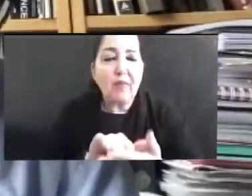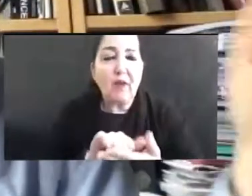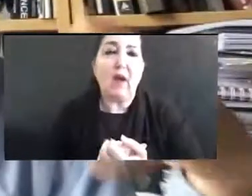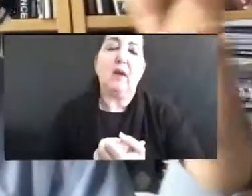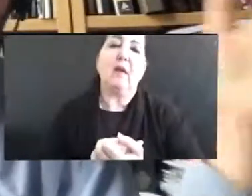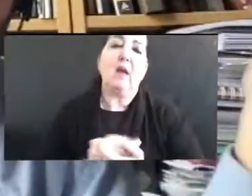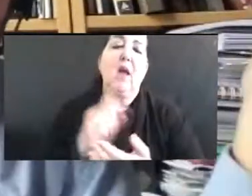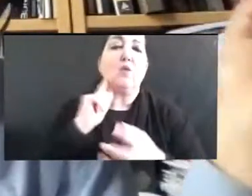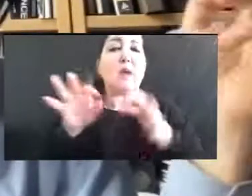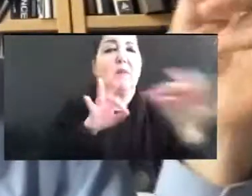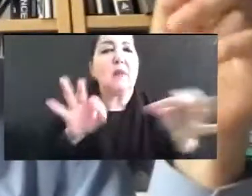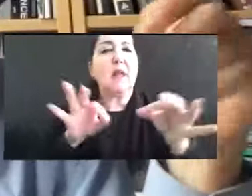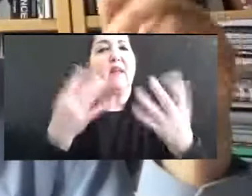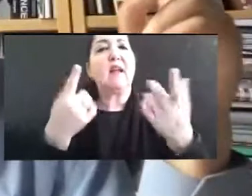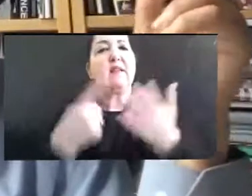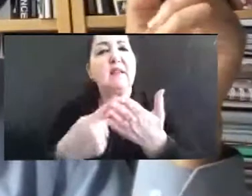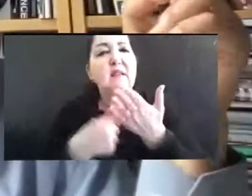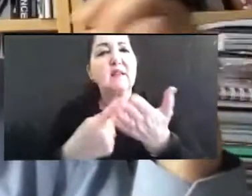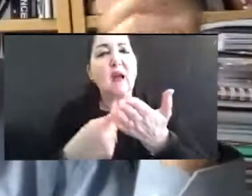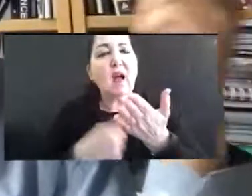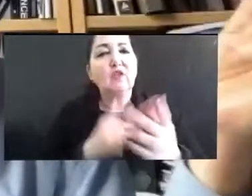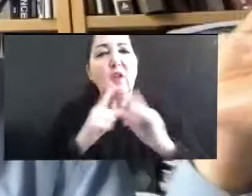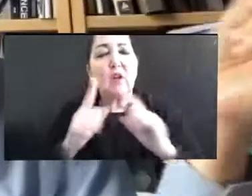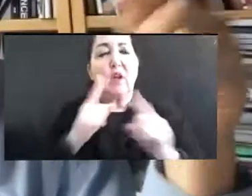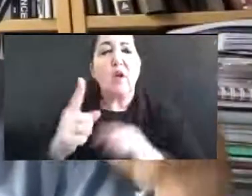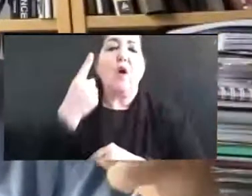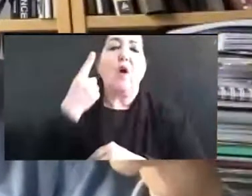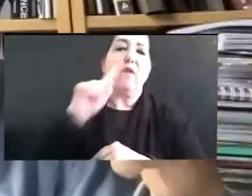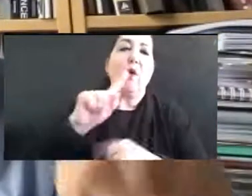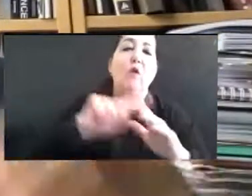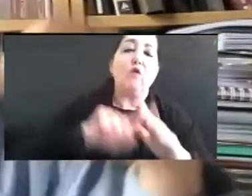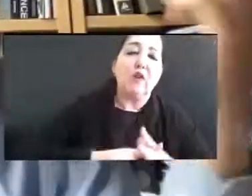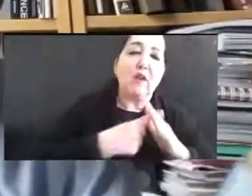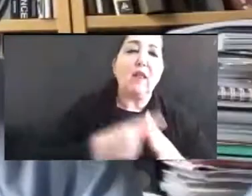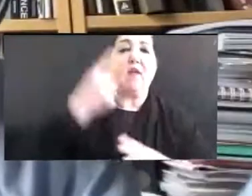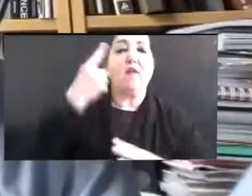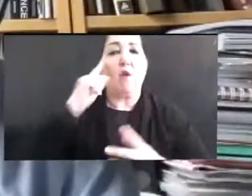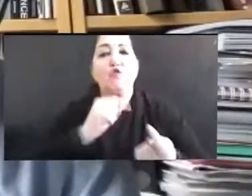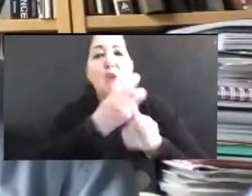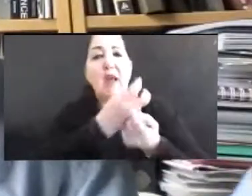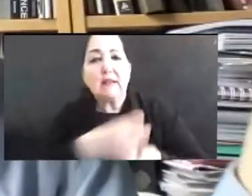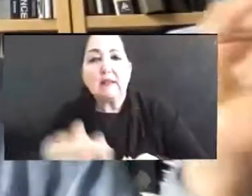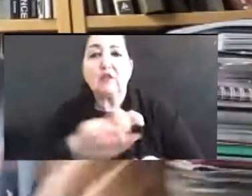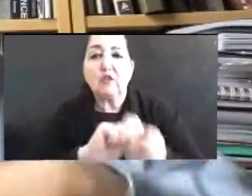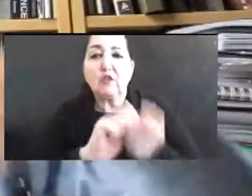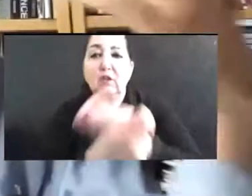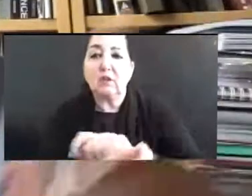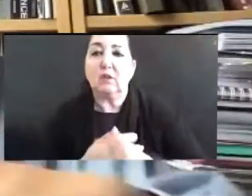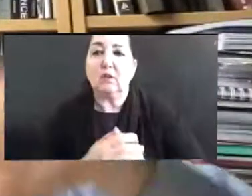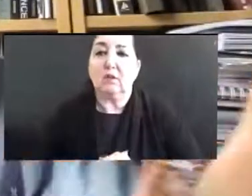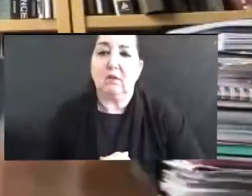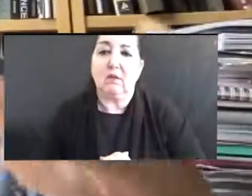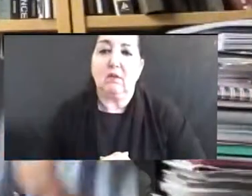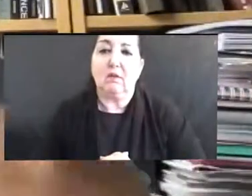positionality, that I could explain in the conversation, the pedagogies of relationality, the pedagogies of transition. So we